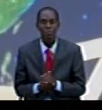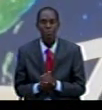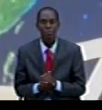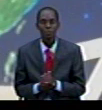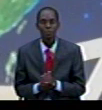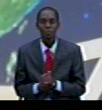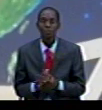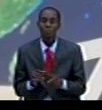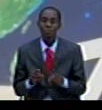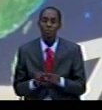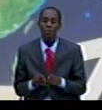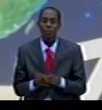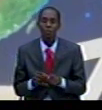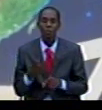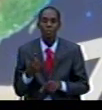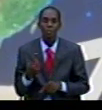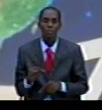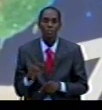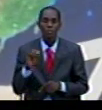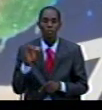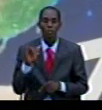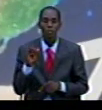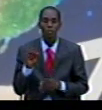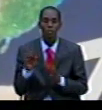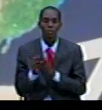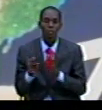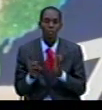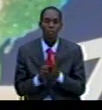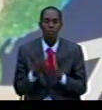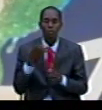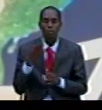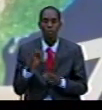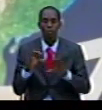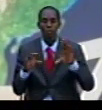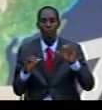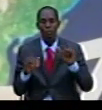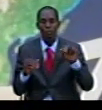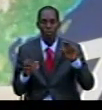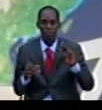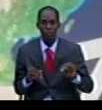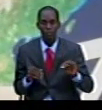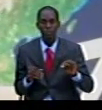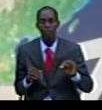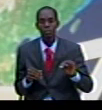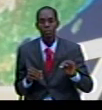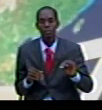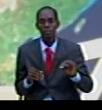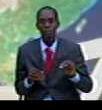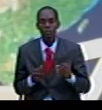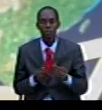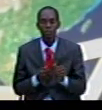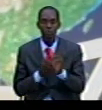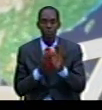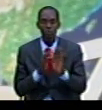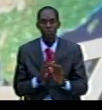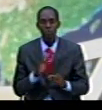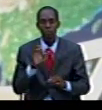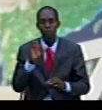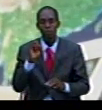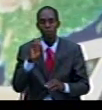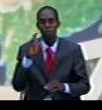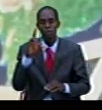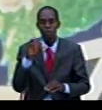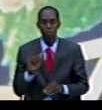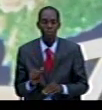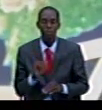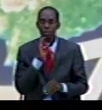Also, the Oyo State Chairman of the Christian Association of Nigeria, Apostle Shola Akinyemiju,